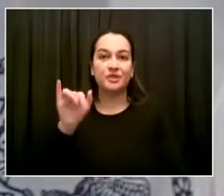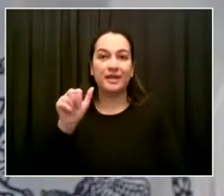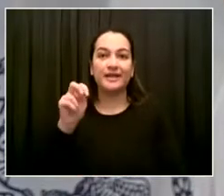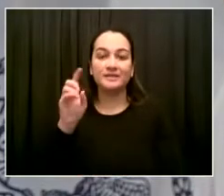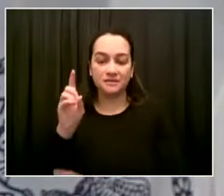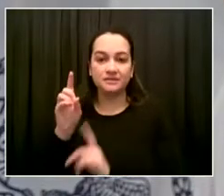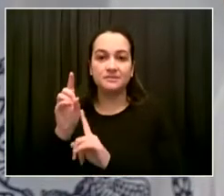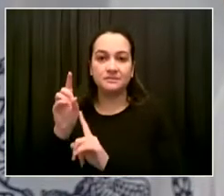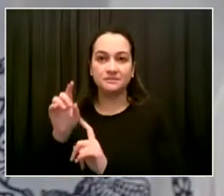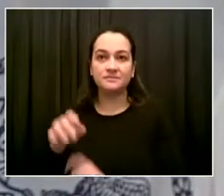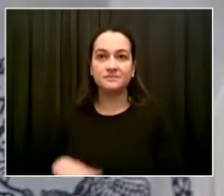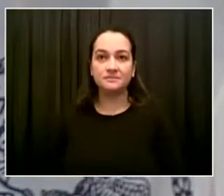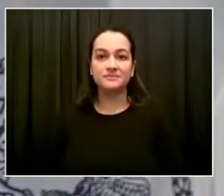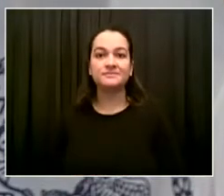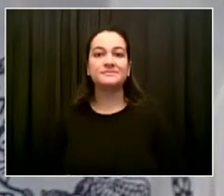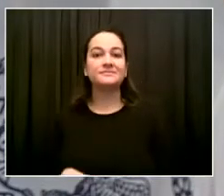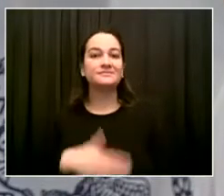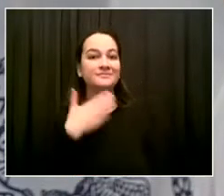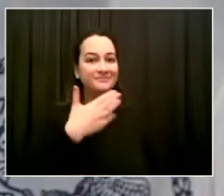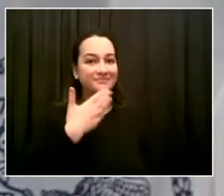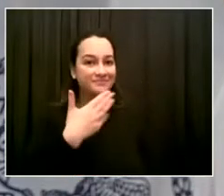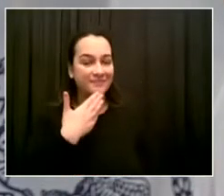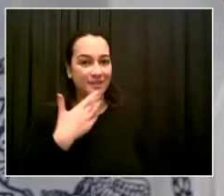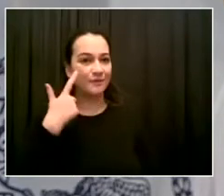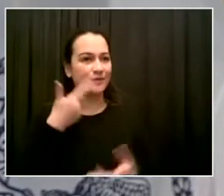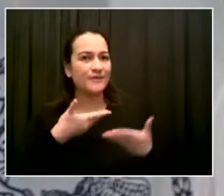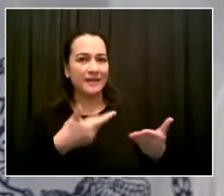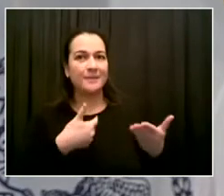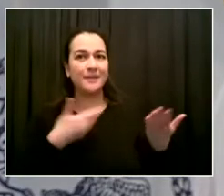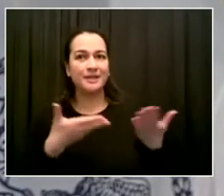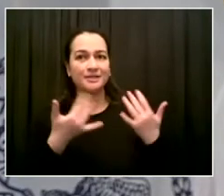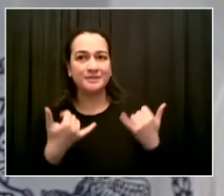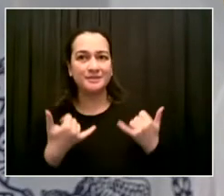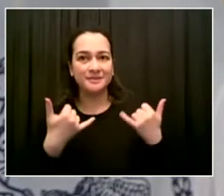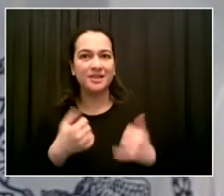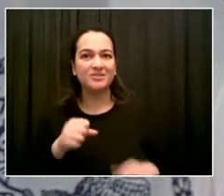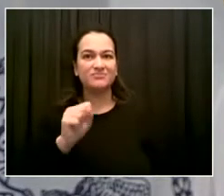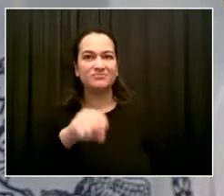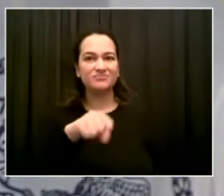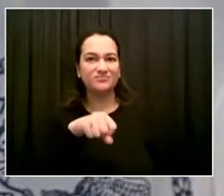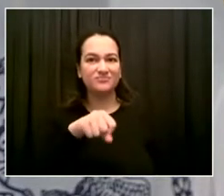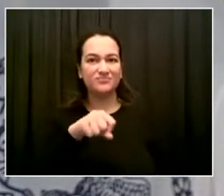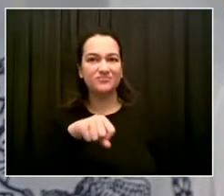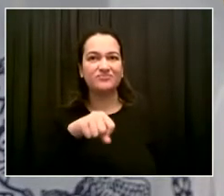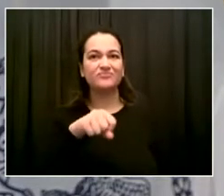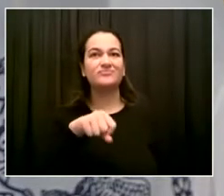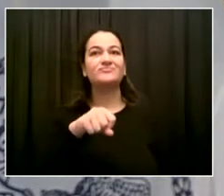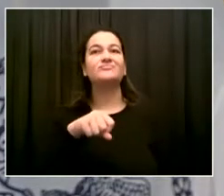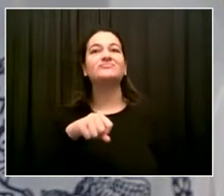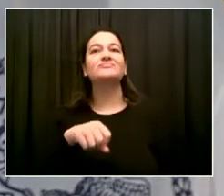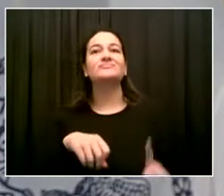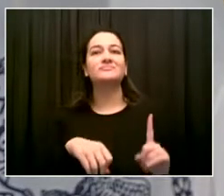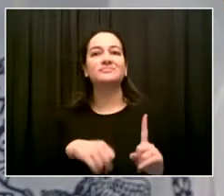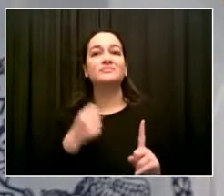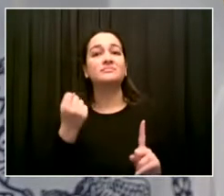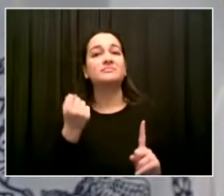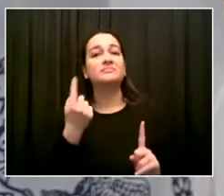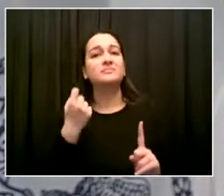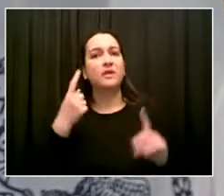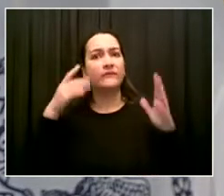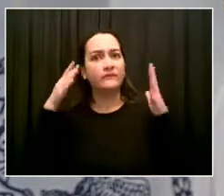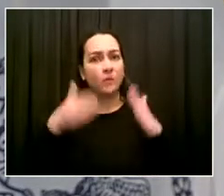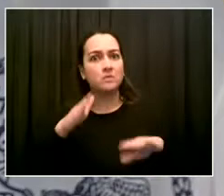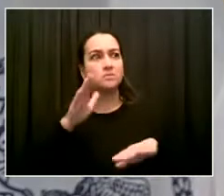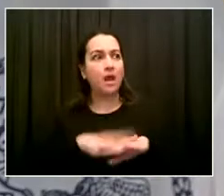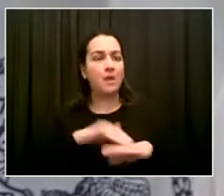I think it was the great former mayor, Fiorello LaGuardia, who famously said that there's no Democratic or Republican way to pick up